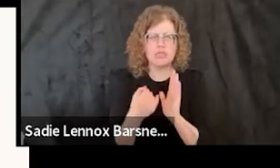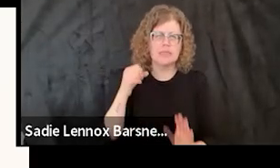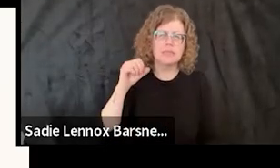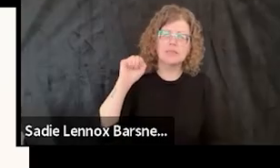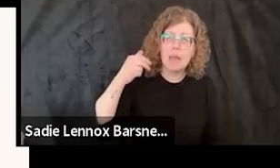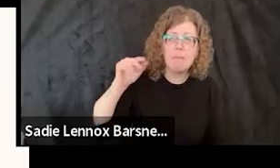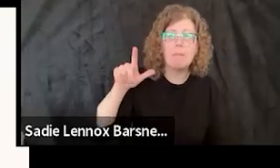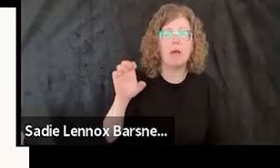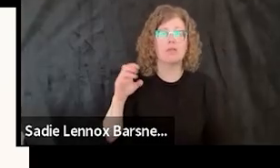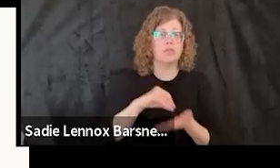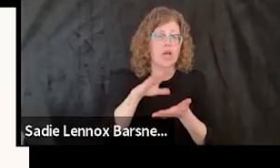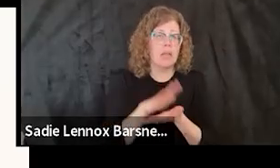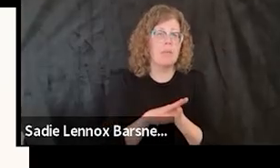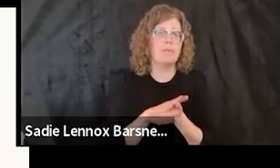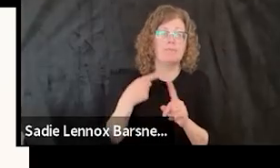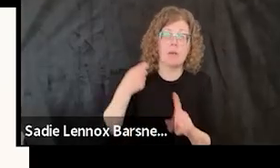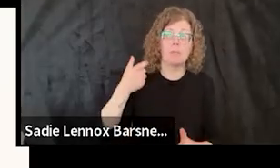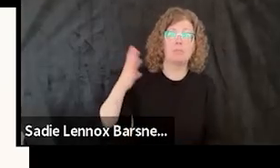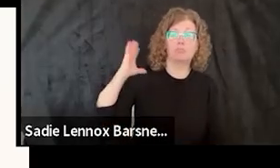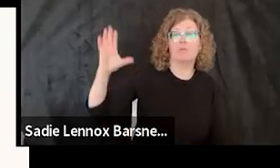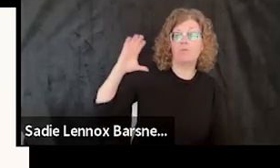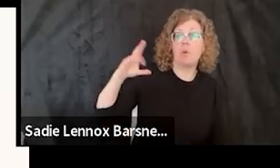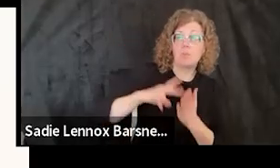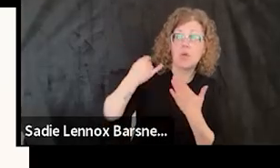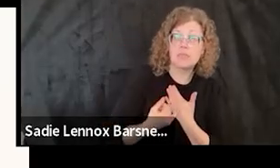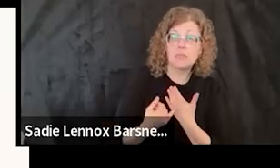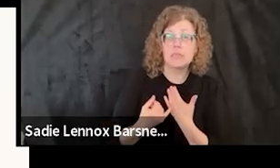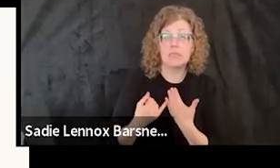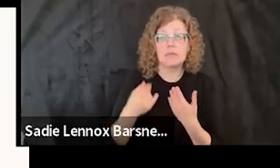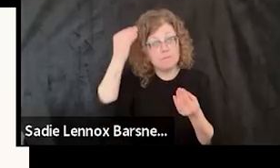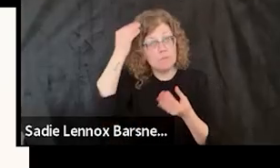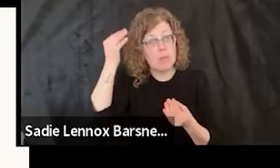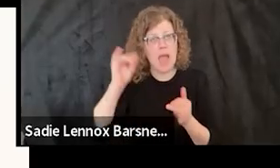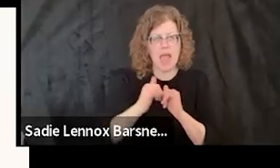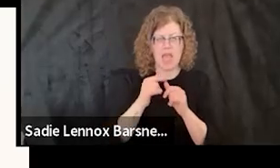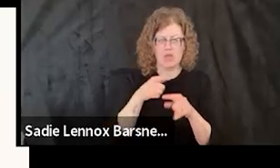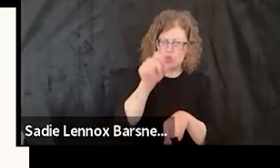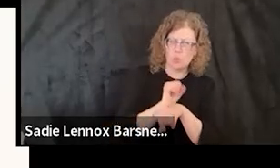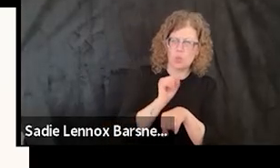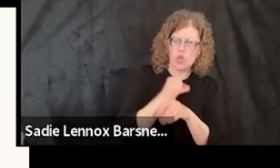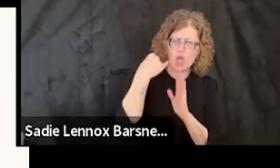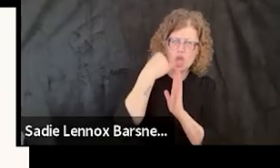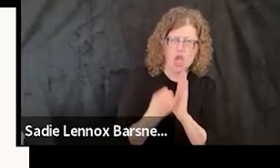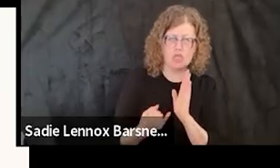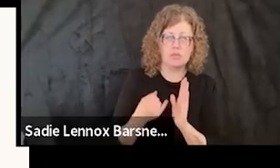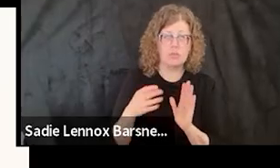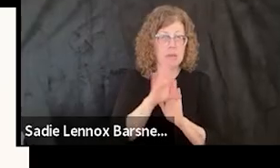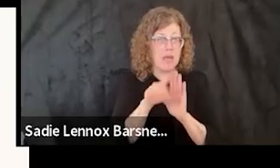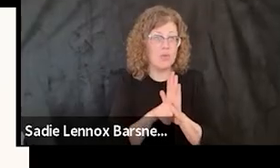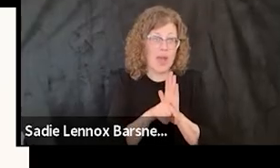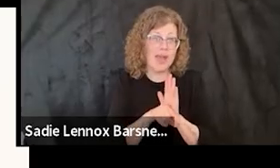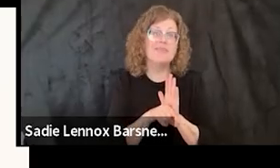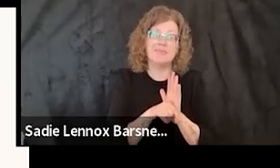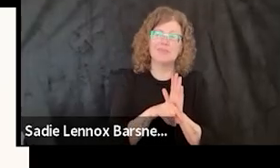previous projects, information about your artistic process, or background on your specific discipline.